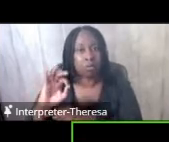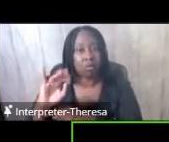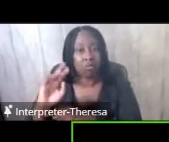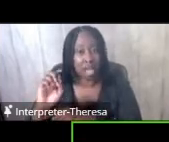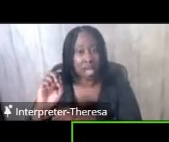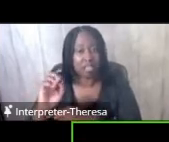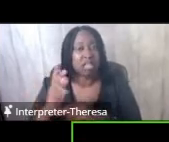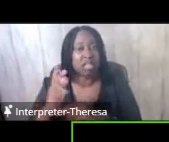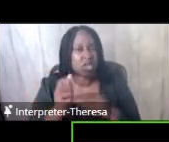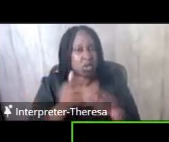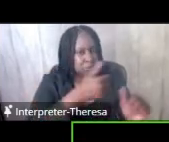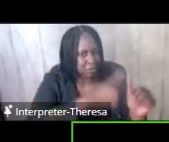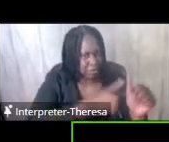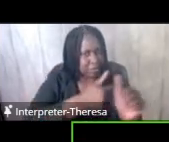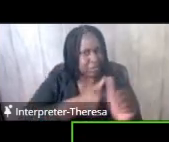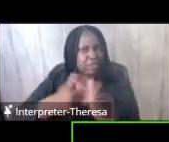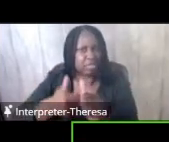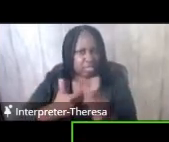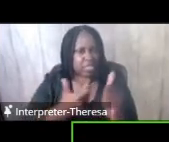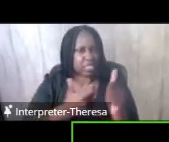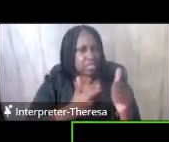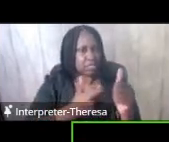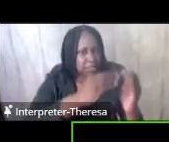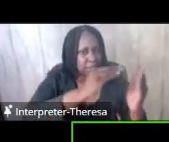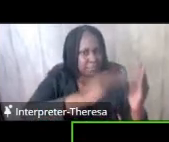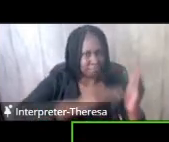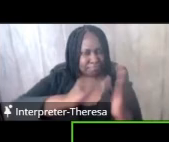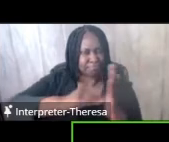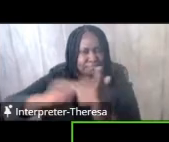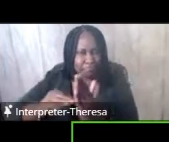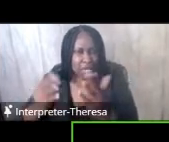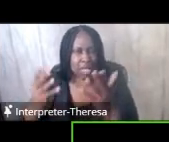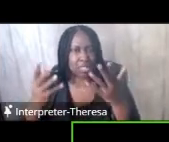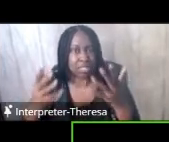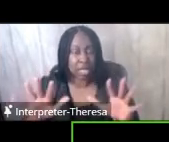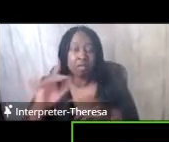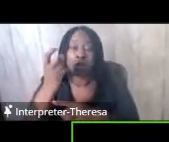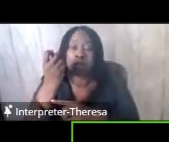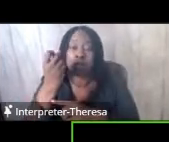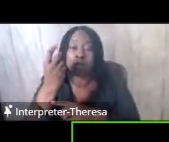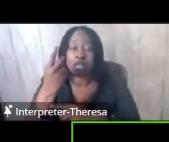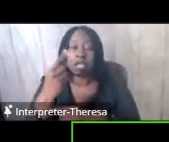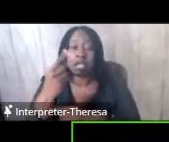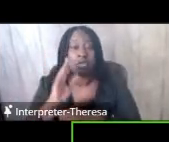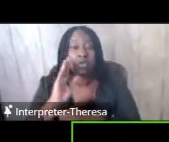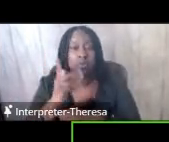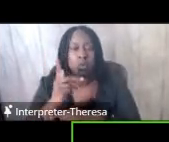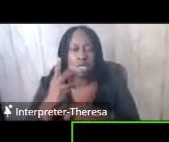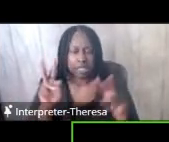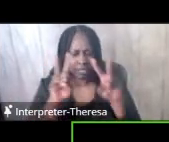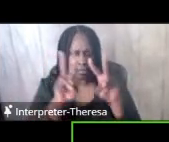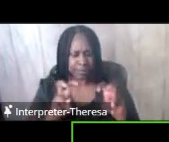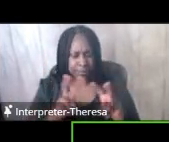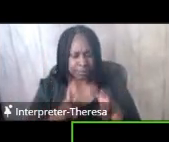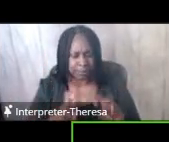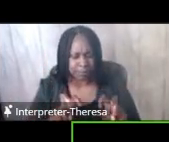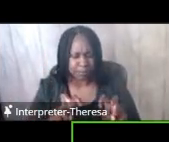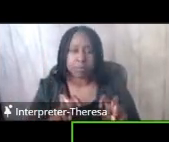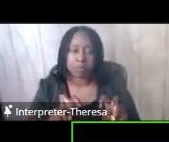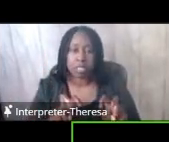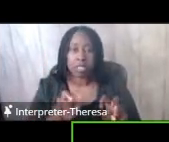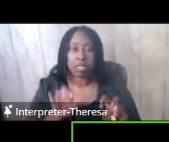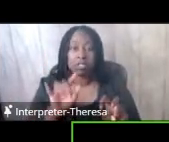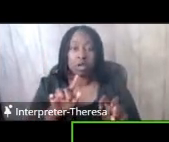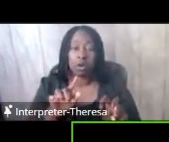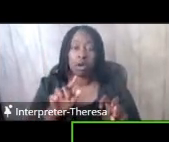profiles. But also when you're in those role-alike groups, you're going to look at the set of profiles. You're going to be asked some questions about, do they as a